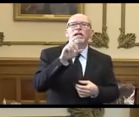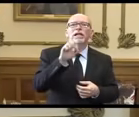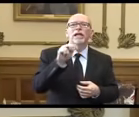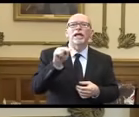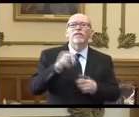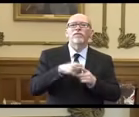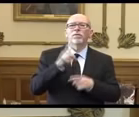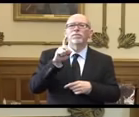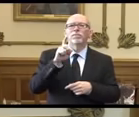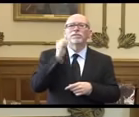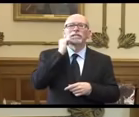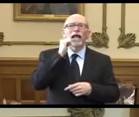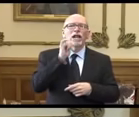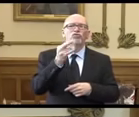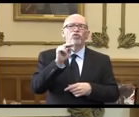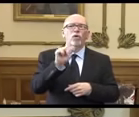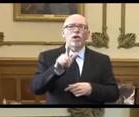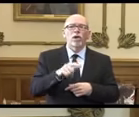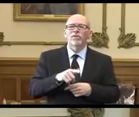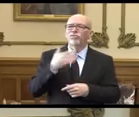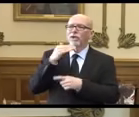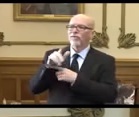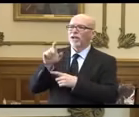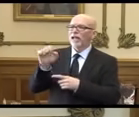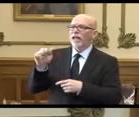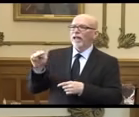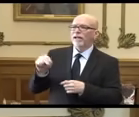Journal. Good afternoon, Leanne.